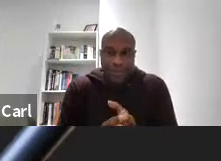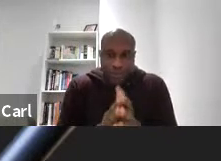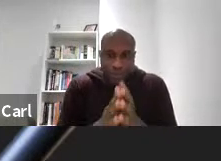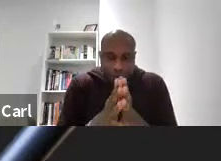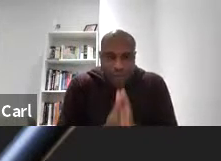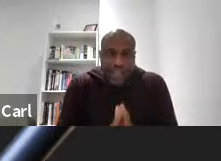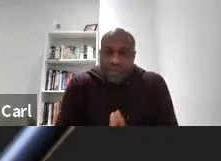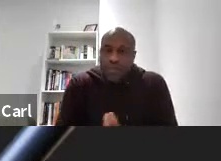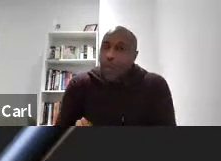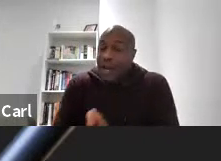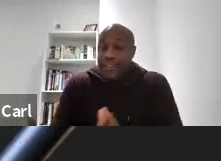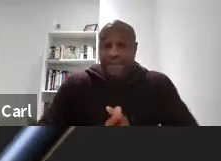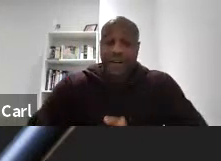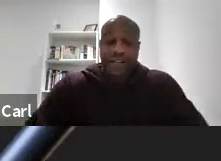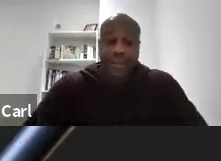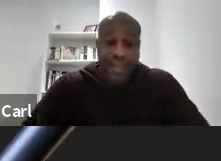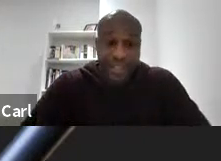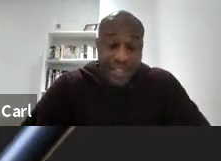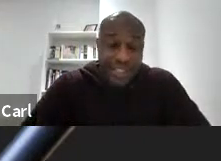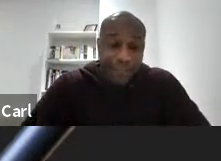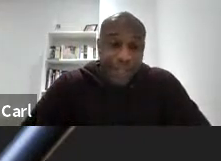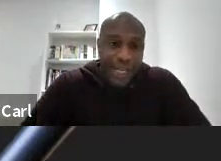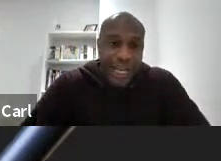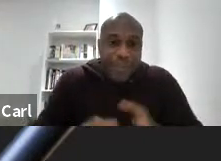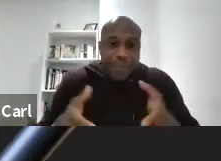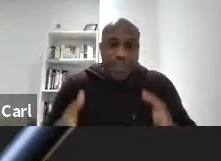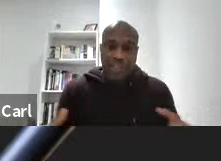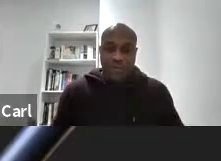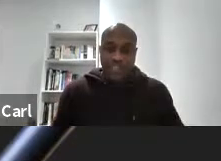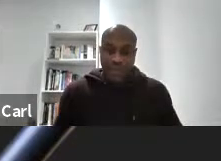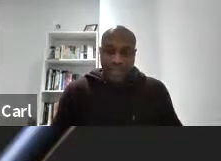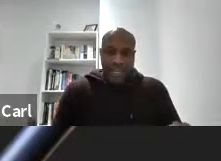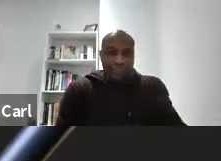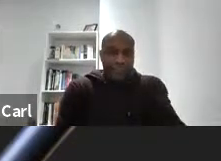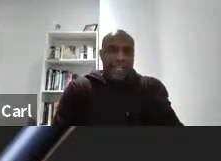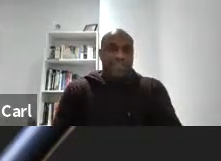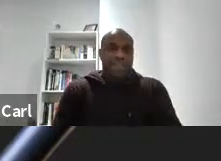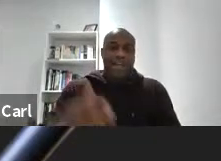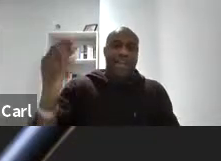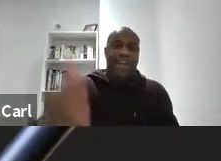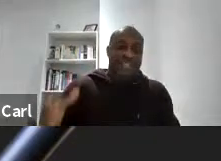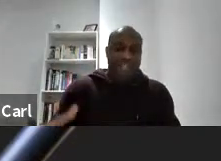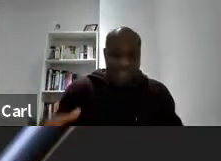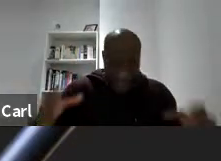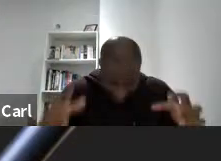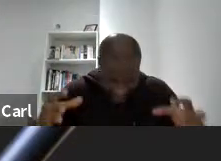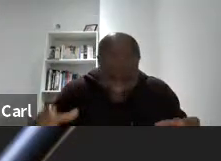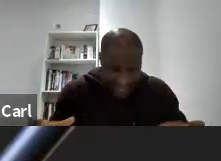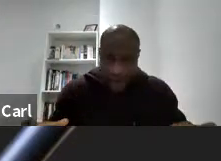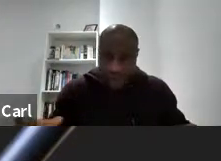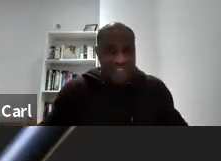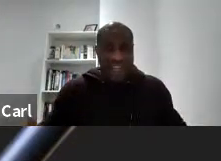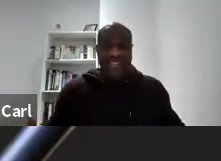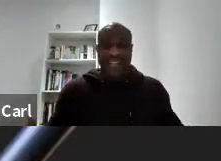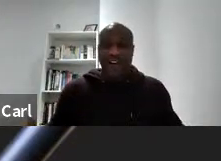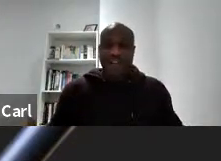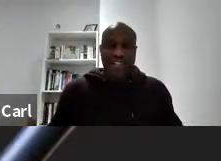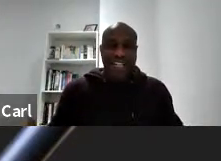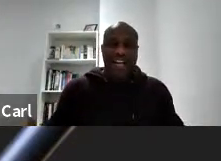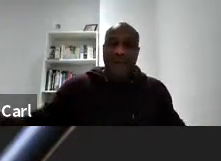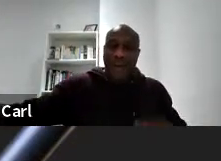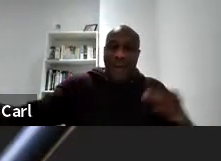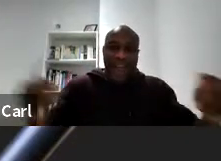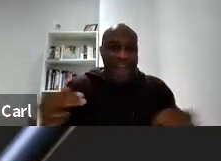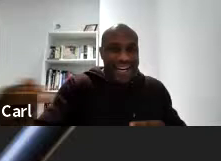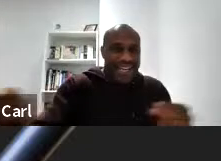into the reason why they failed as a business, it was because ultimately they spent 11 years heads down in their